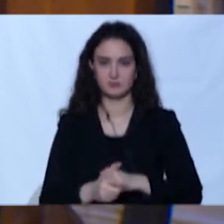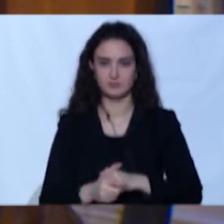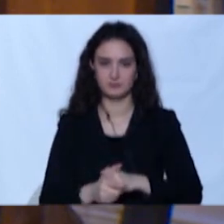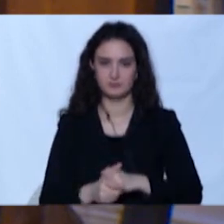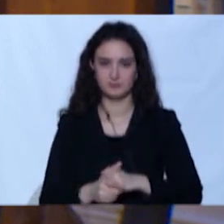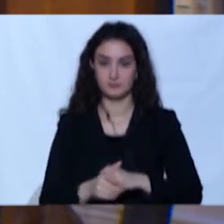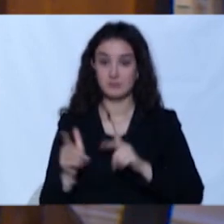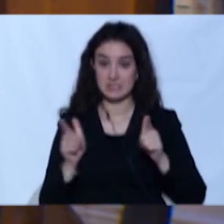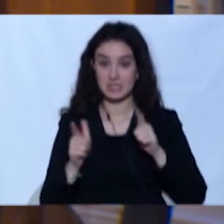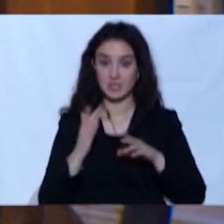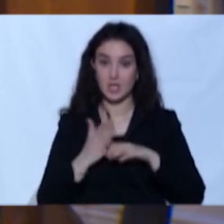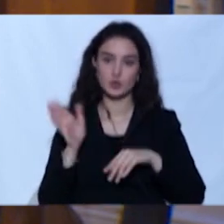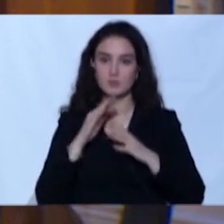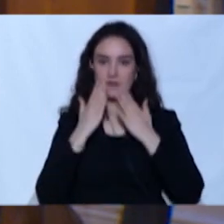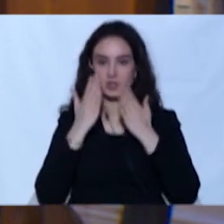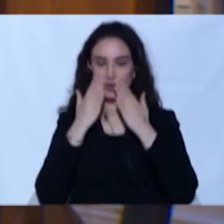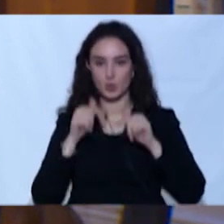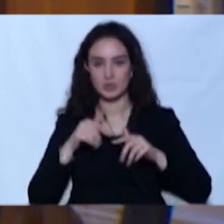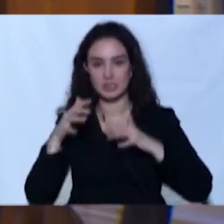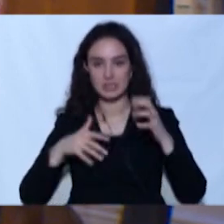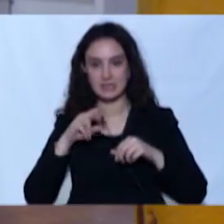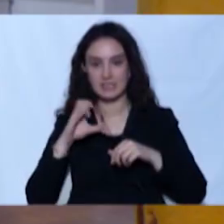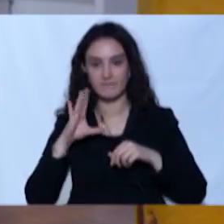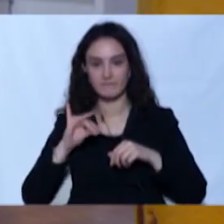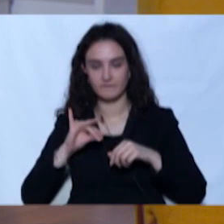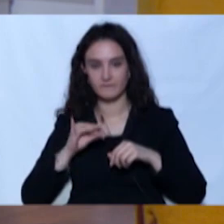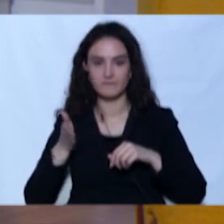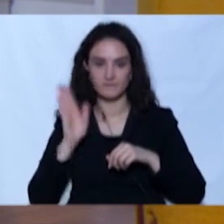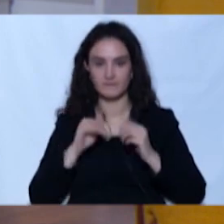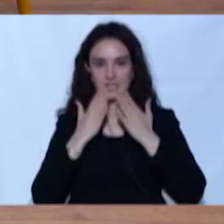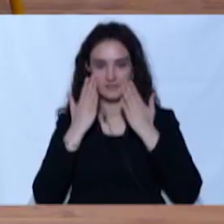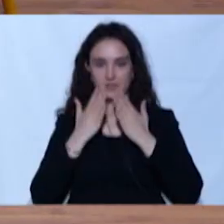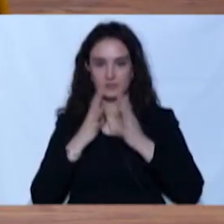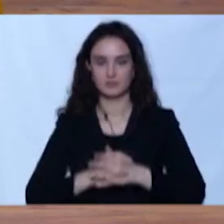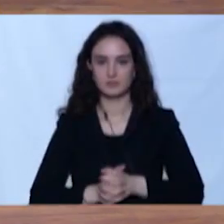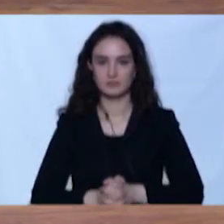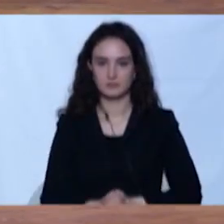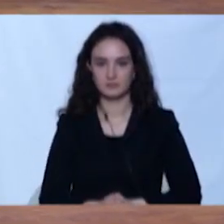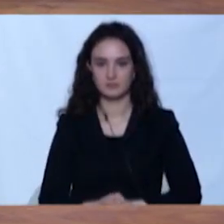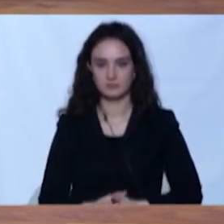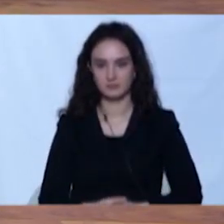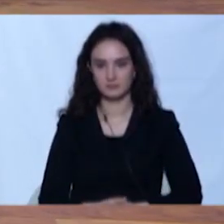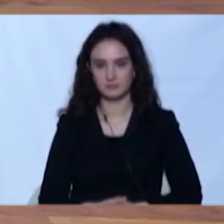Are you ready to read the Gruffalo? Yes, let's read. Okay.